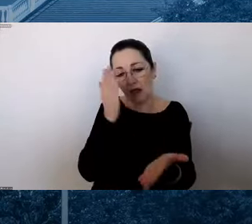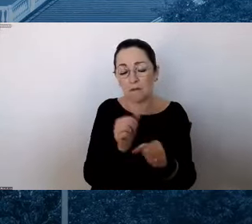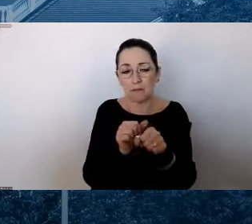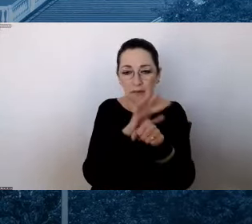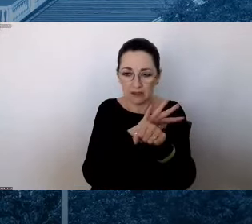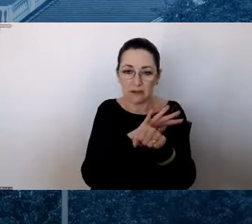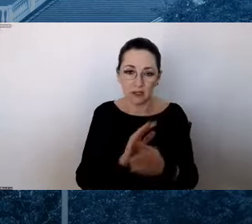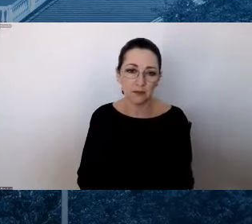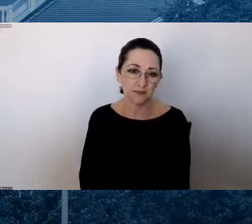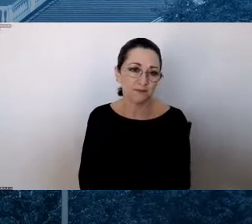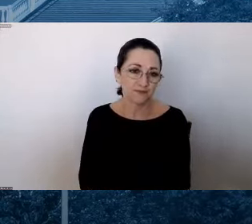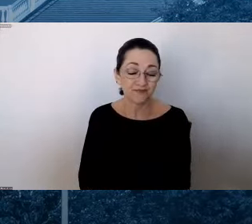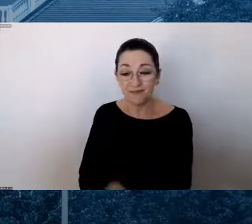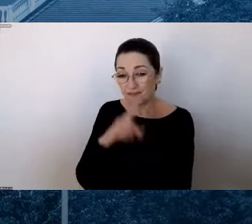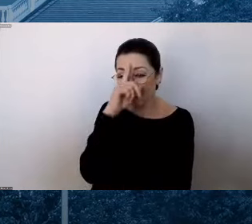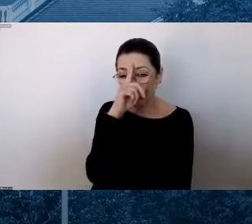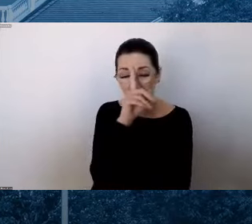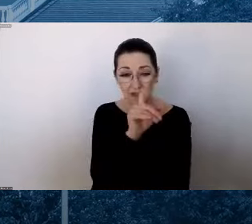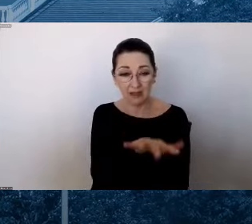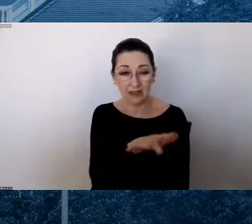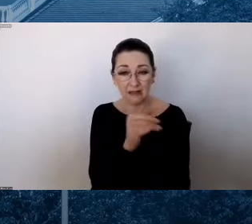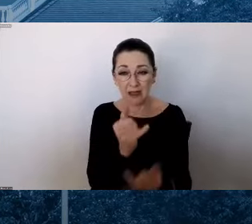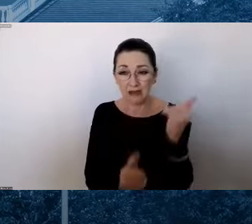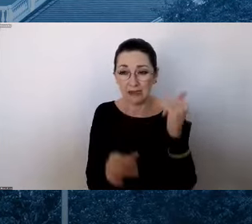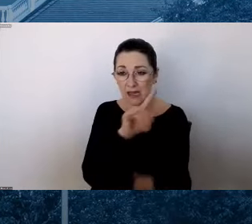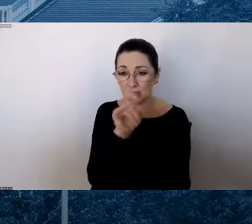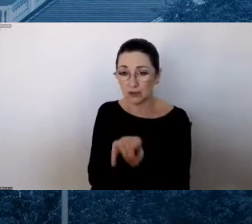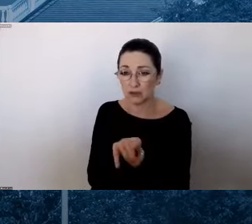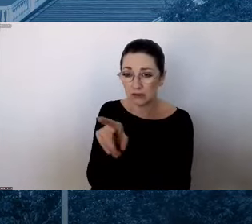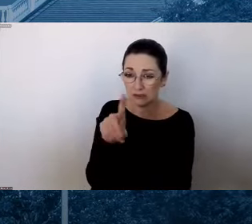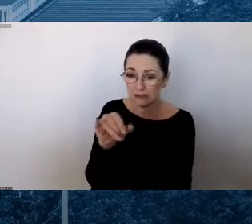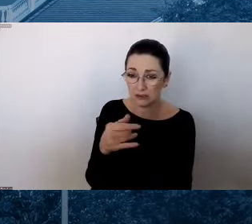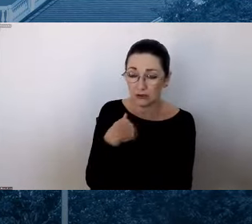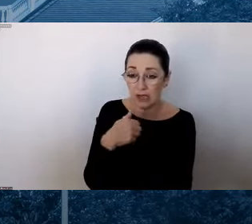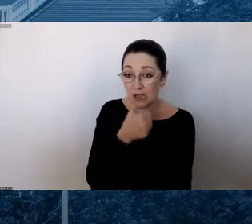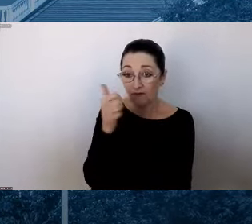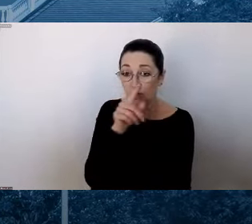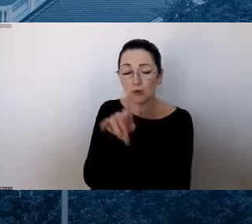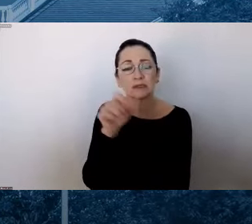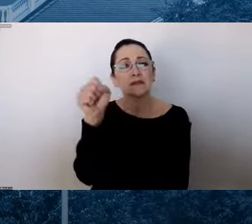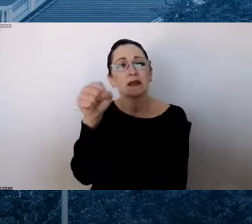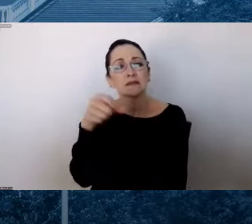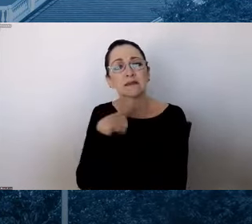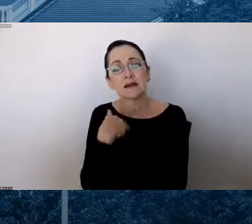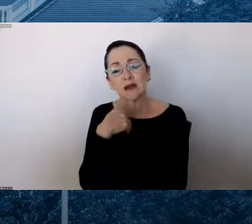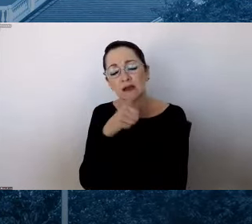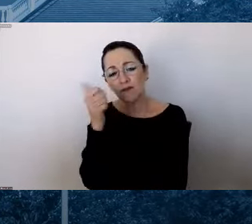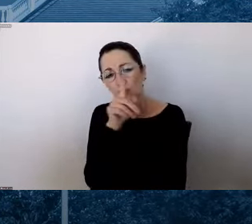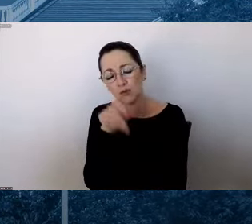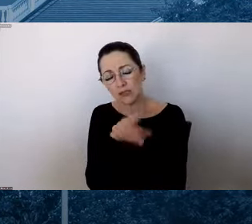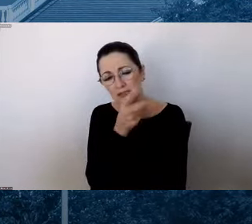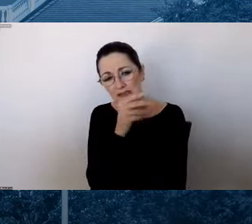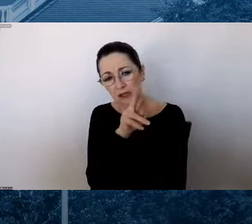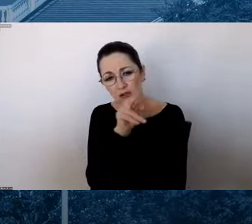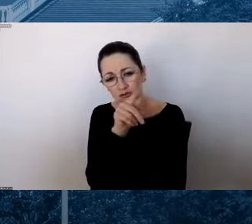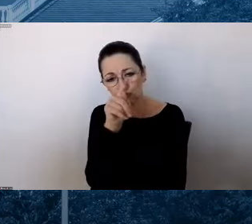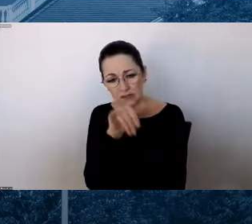So I think that was the last question, unless you had another one, DJ. I did, yes, sir. Dr. Rattay,